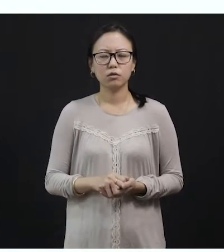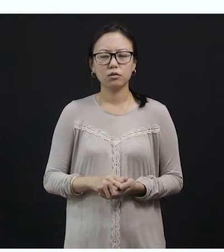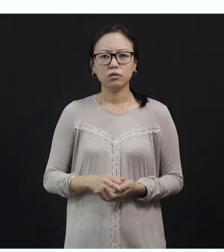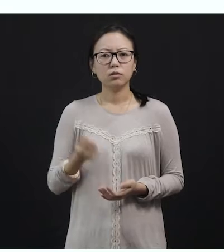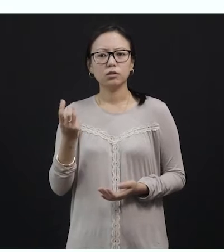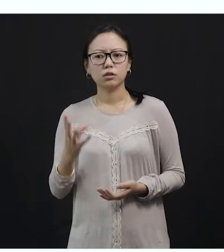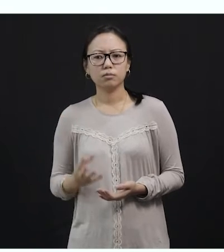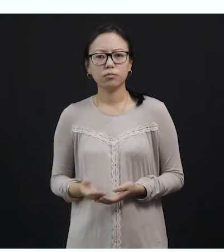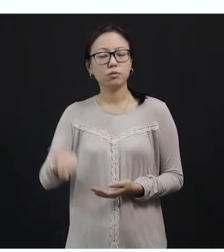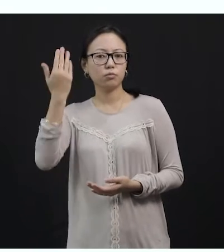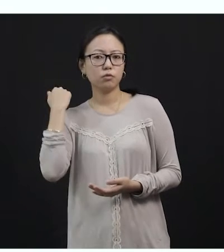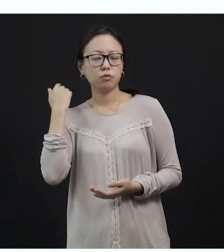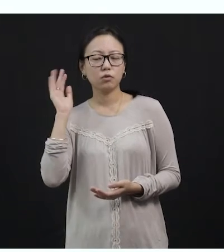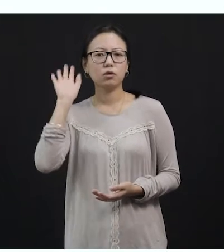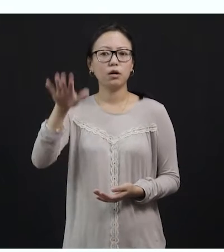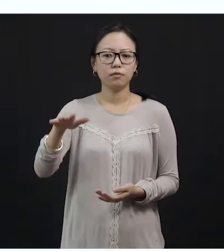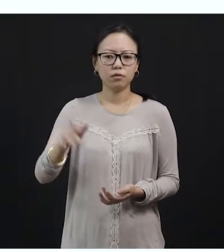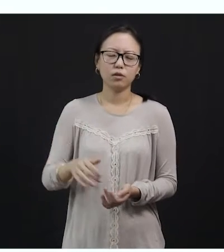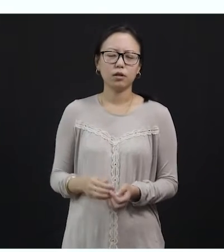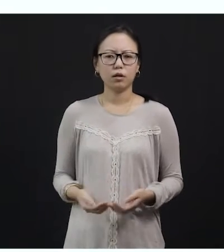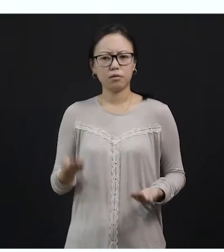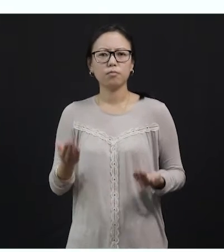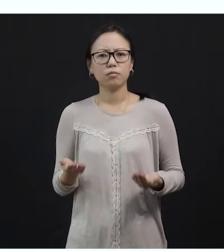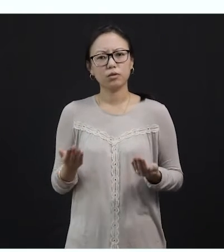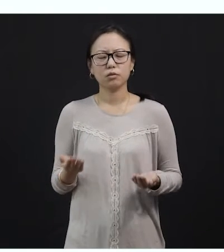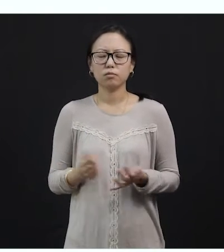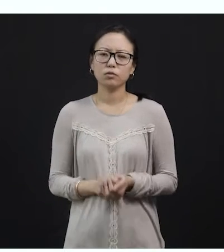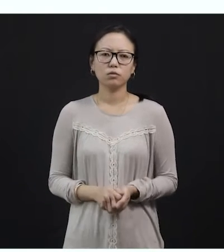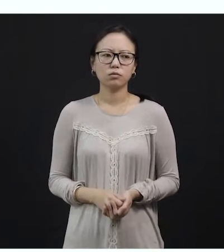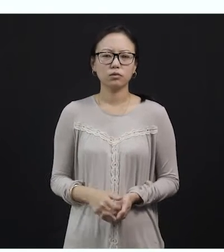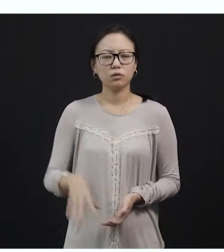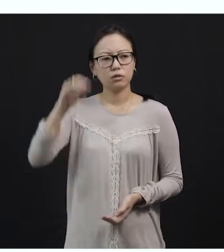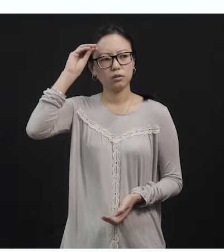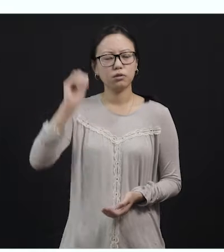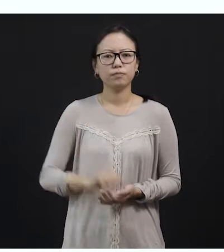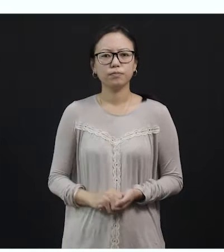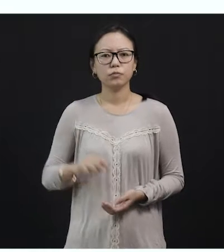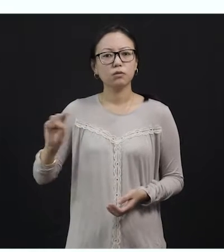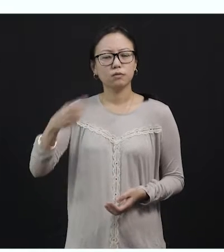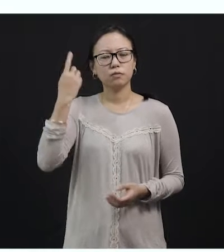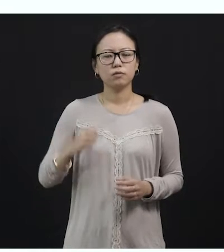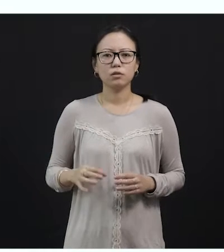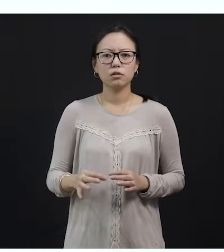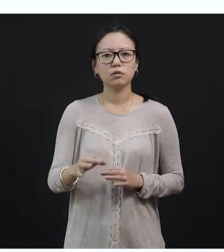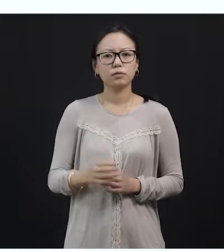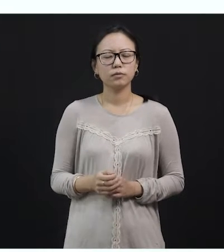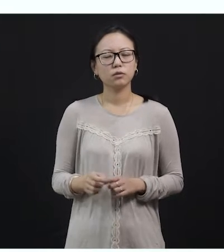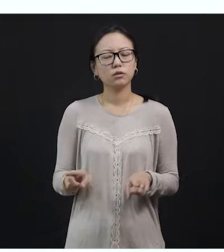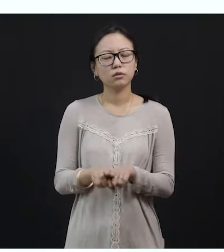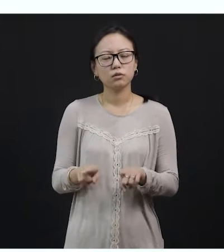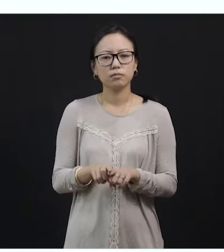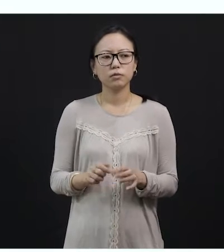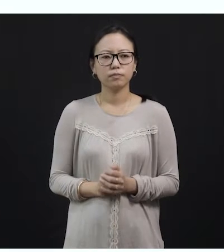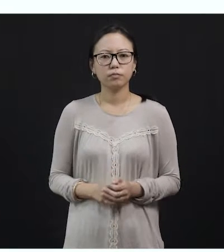lesson. Now, to begin with, we will start with the first example. Here, we